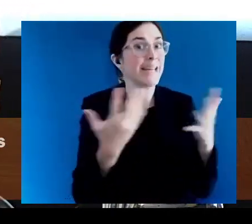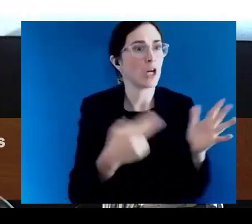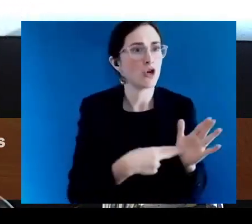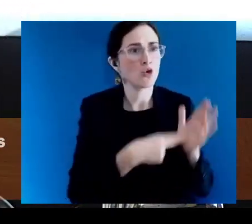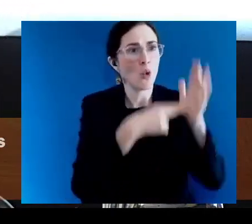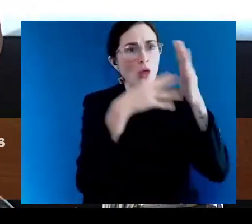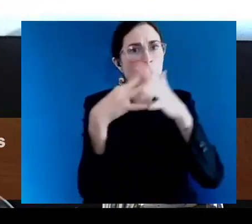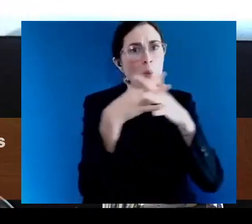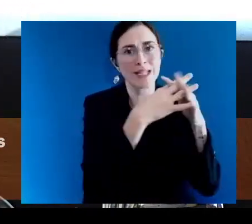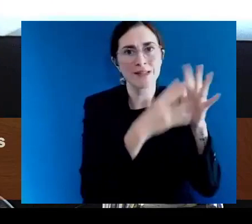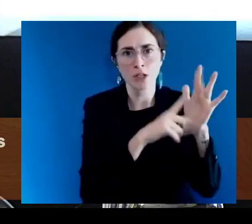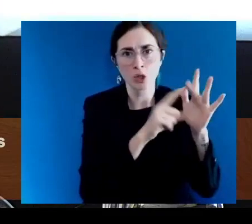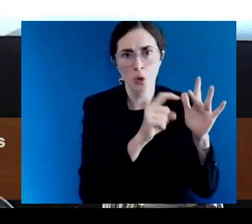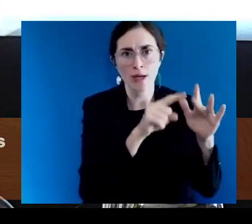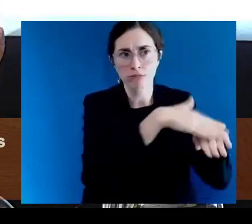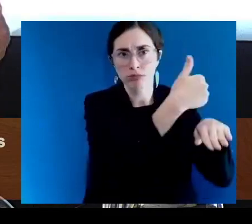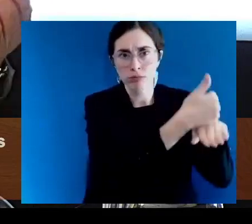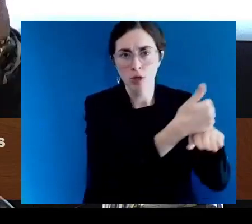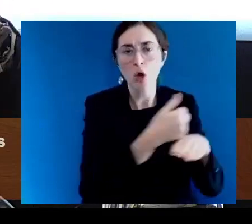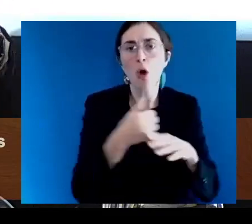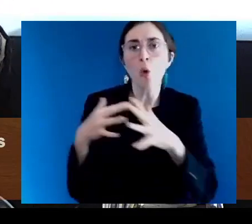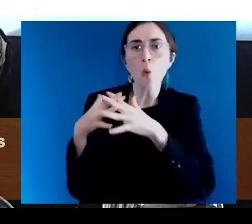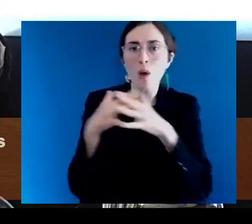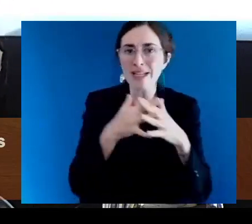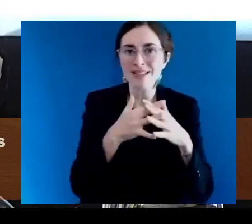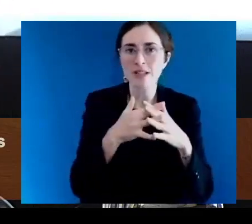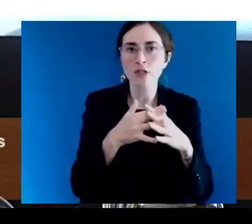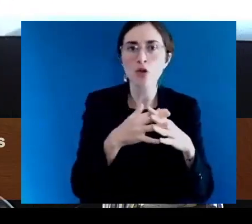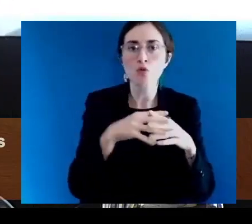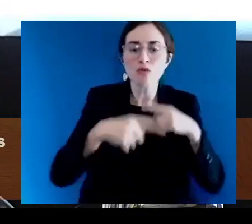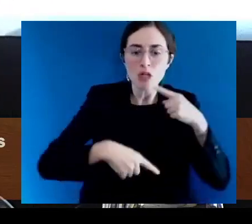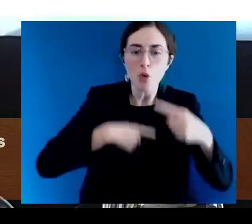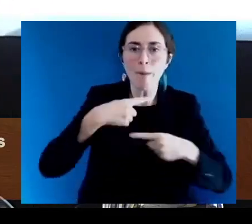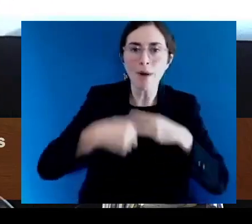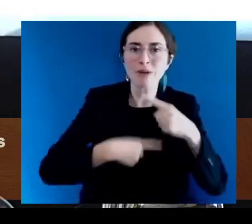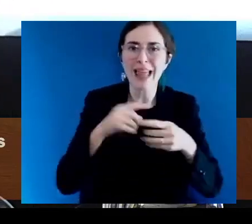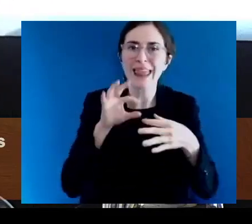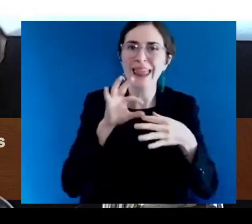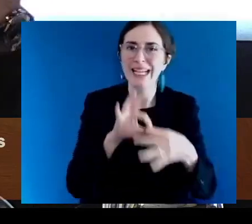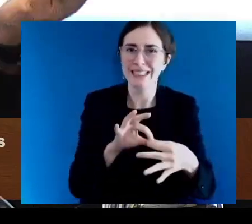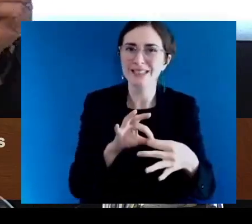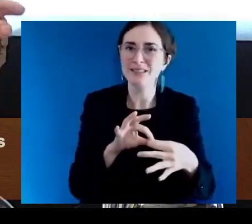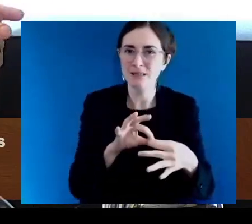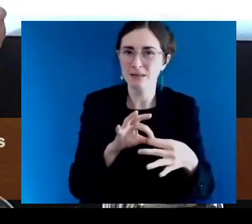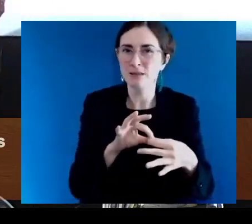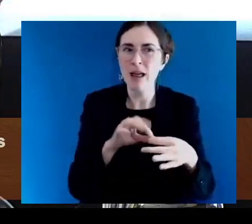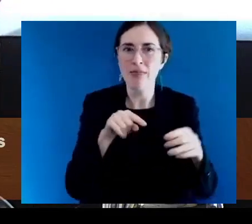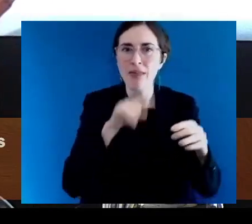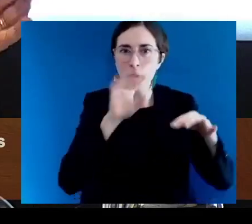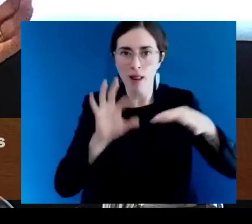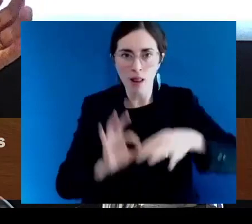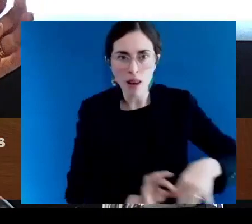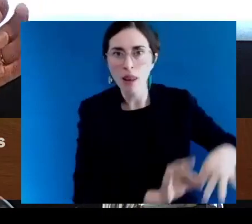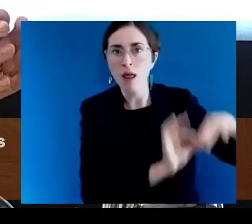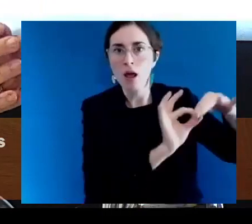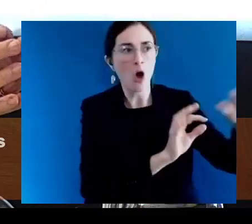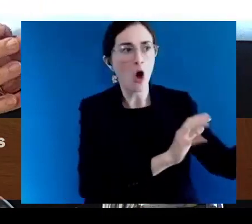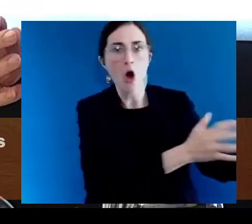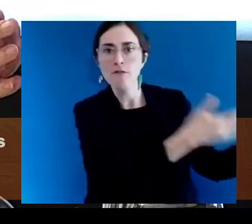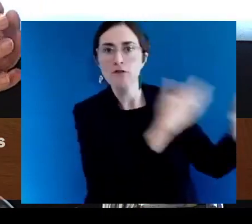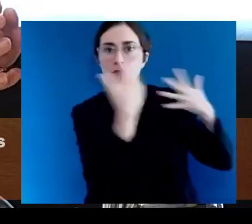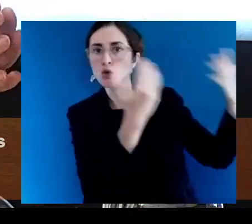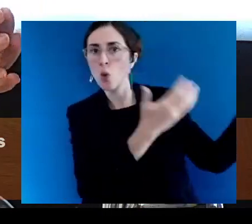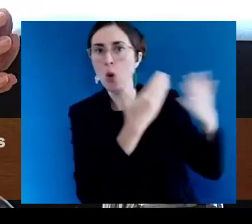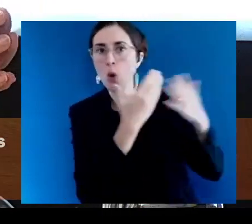Victoria. There's also the Western Renewables Link. There's also transmission that is coming in to connect up offshore wind energy. There's